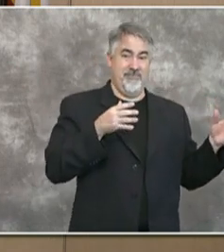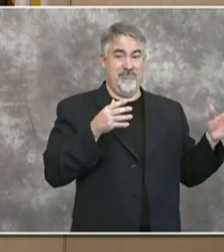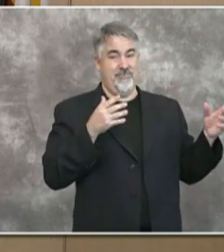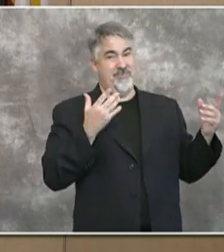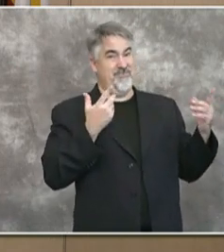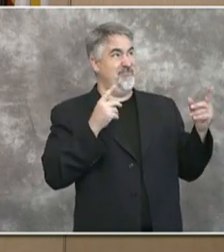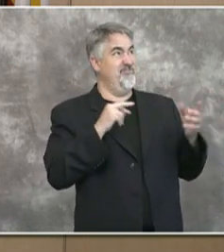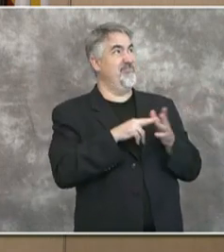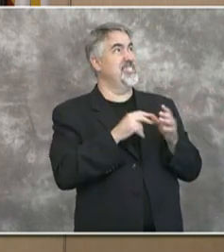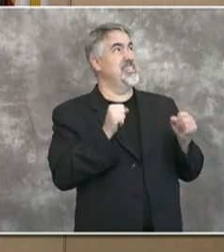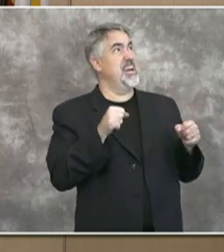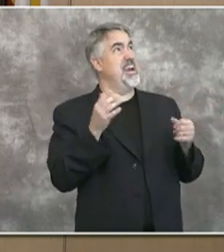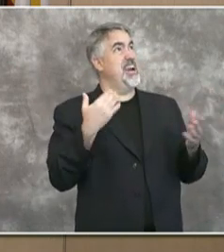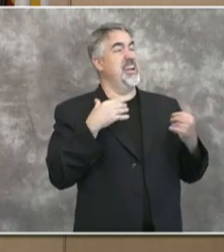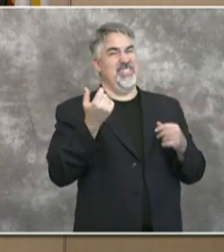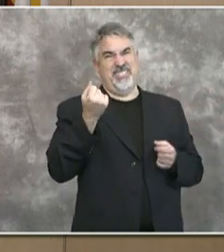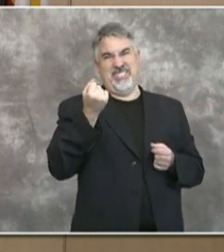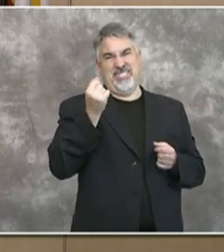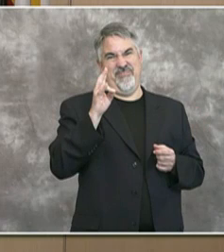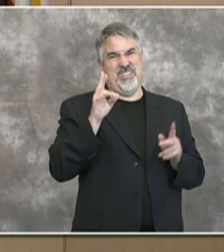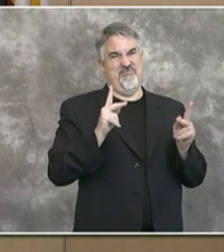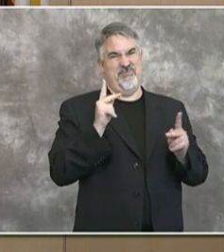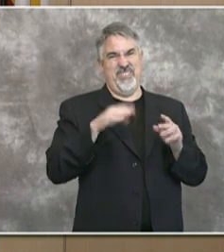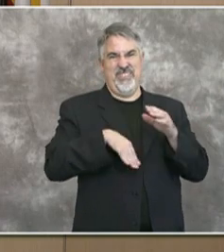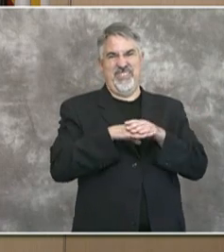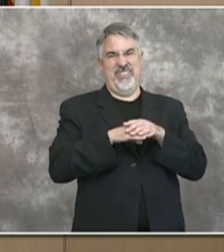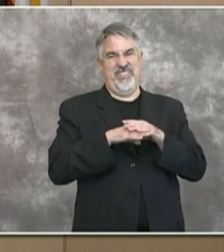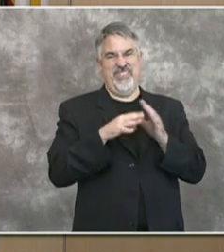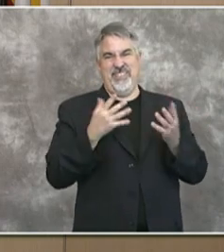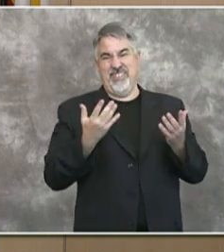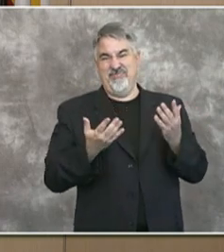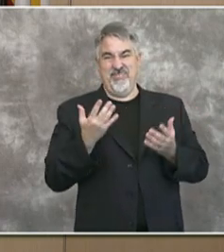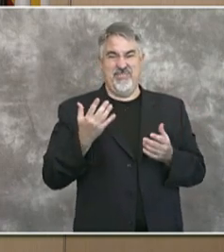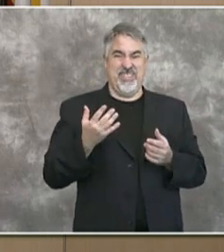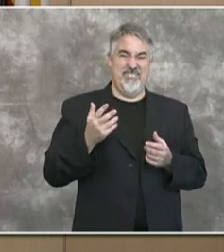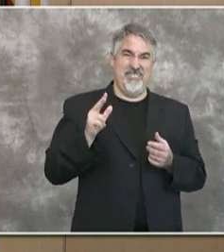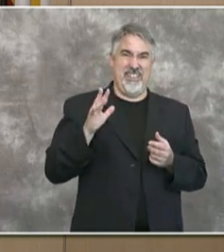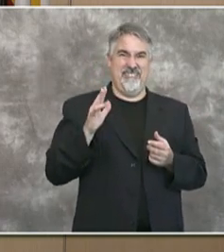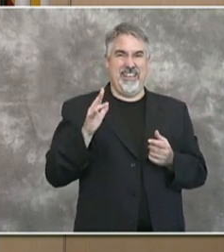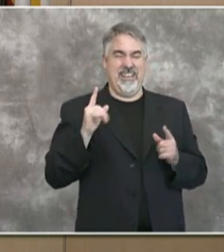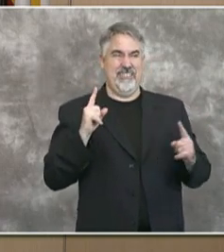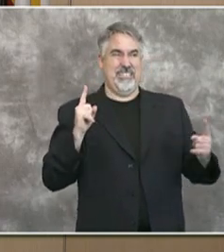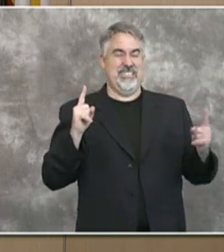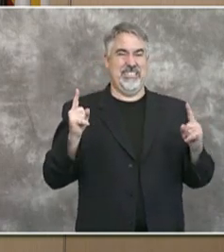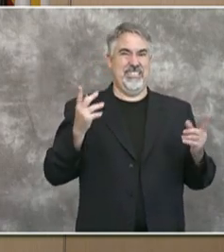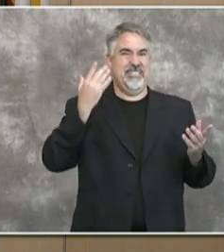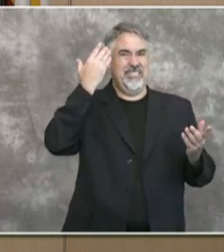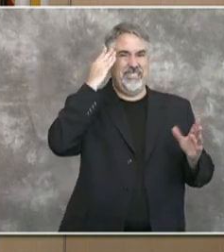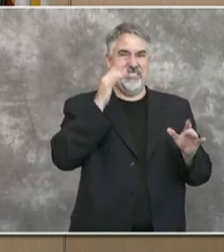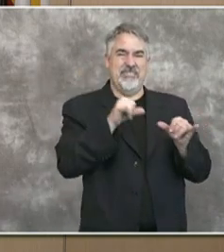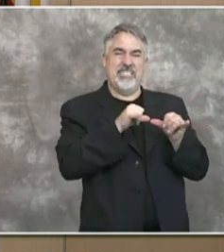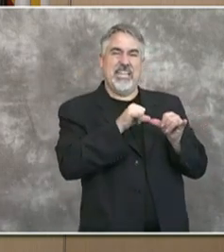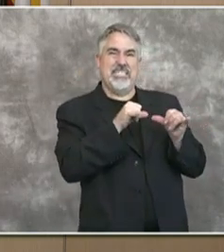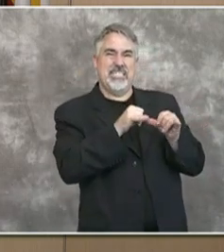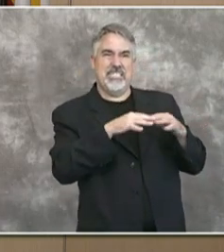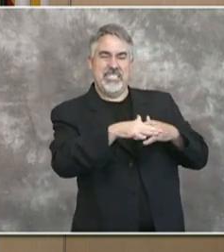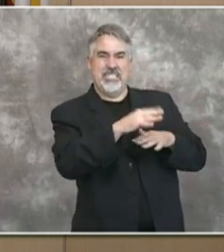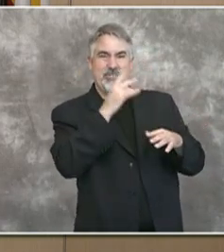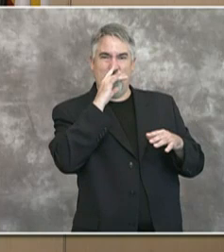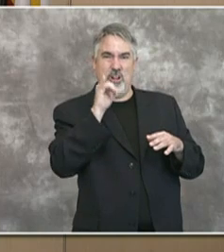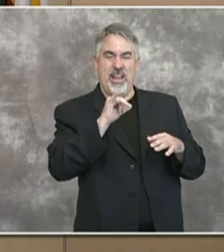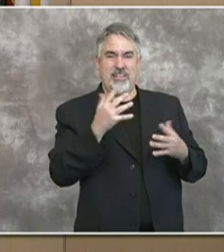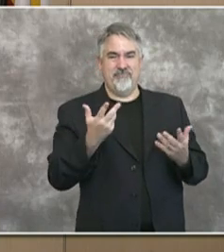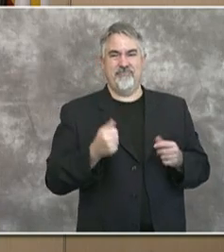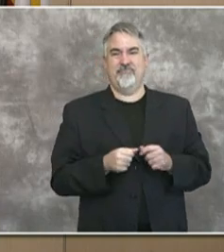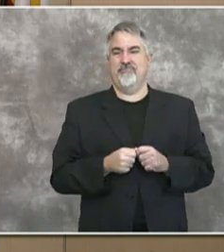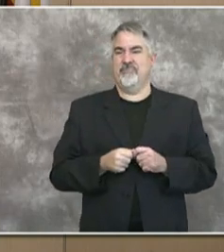individuals if we use the maximum number of about 35. So we will have to look at other avenues,